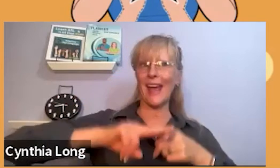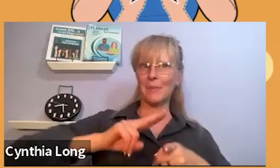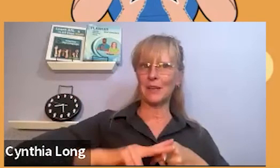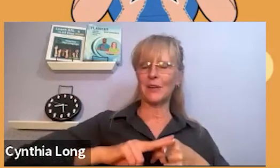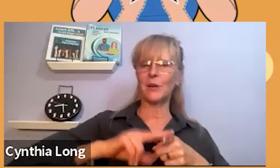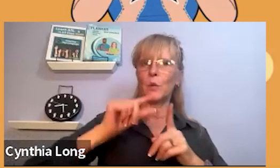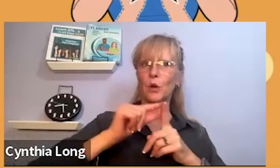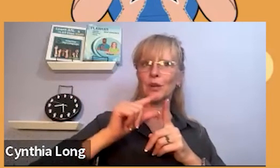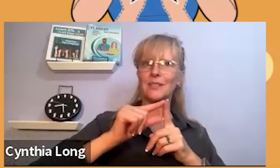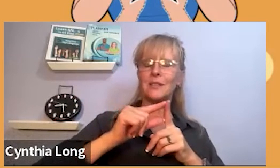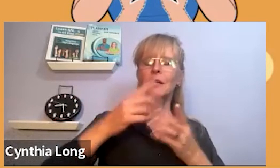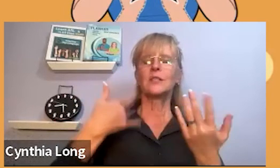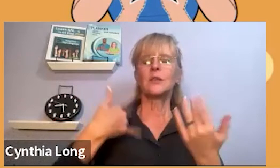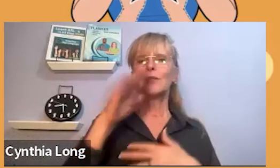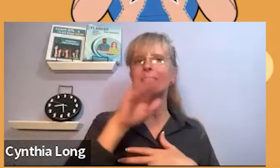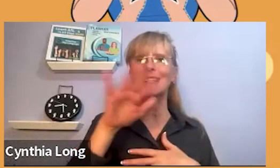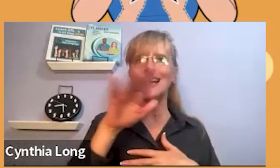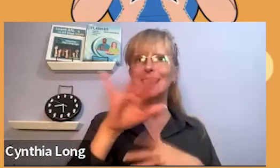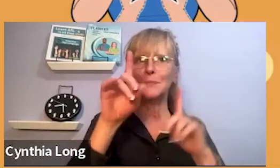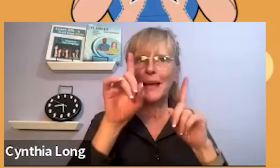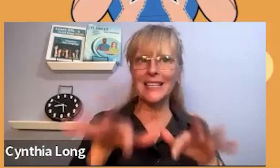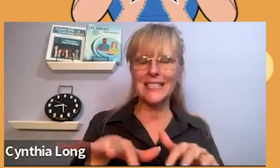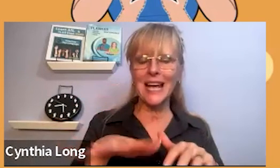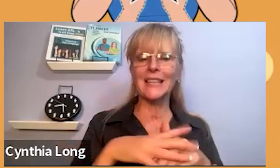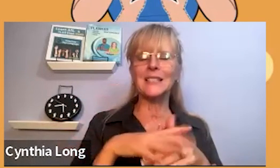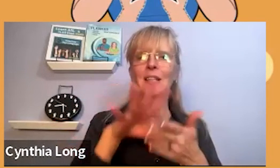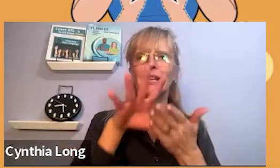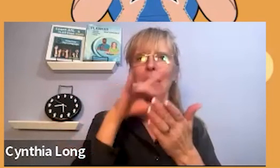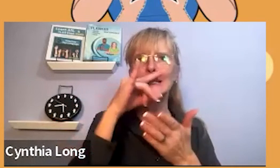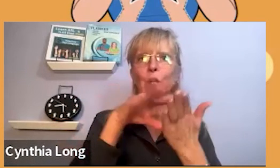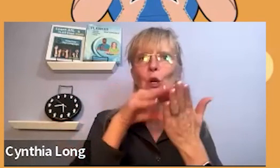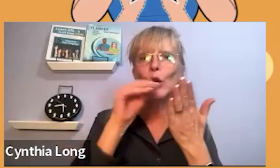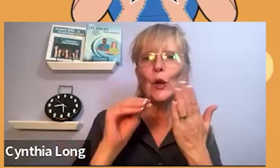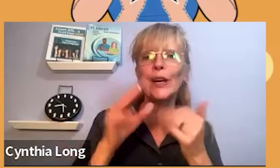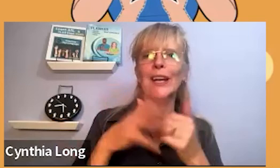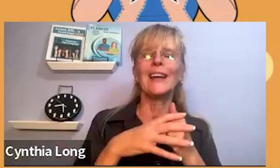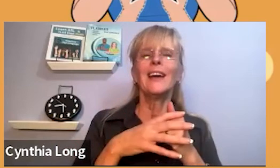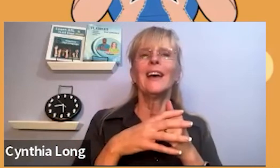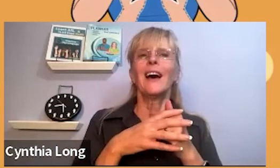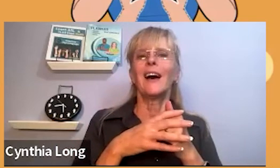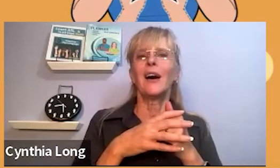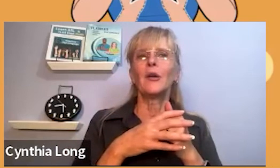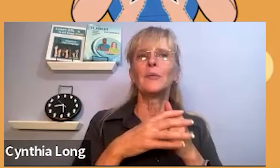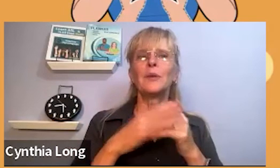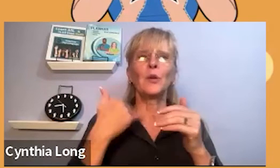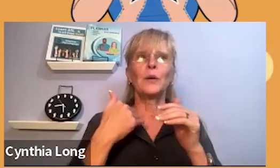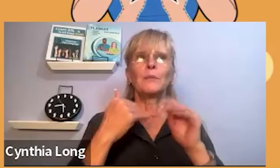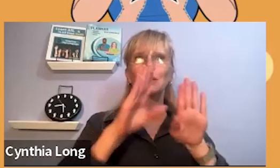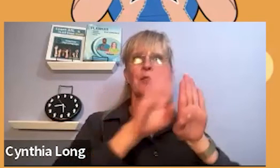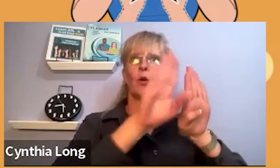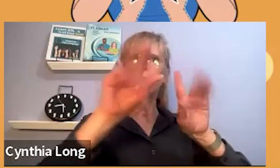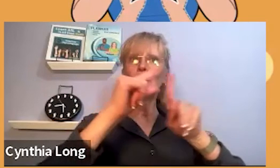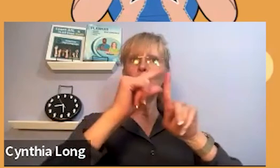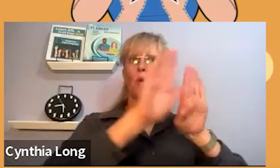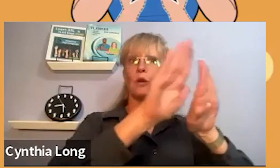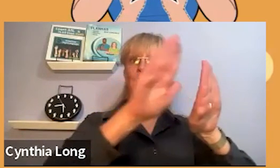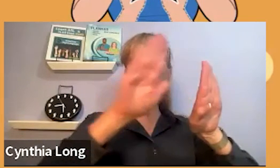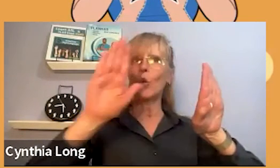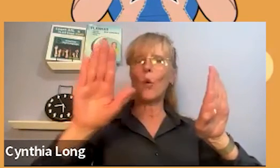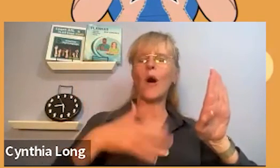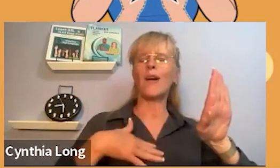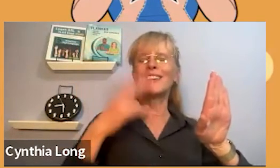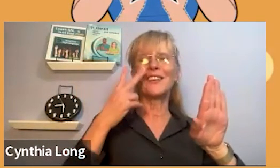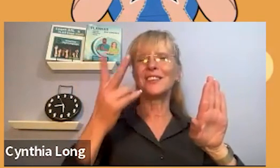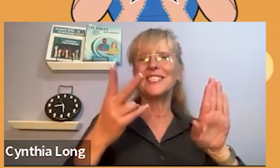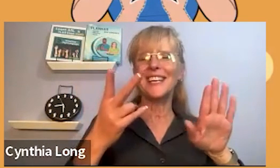your vocabulary words. So if it's like a spelling test and the kids are learning, you would put the words